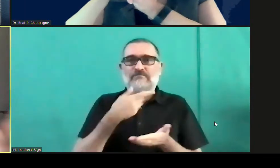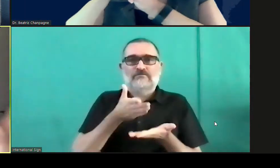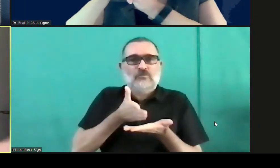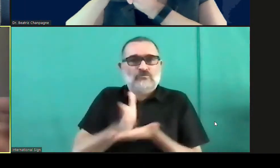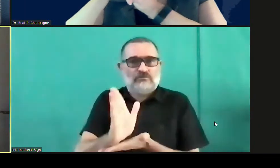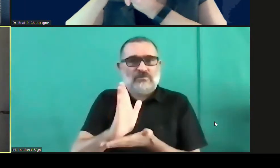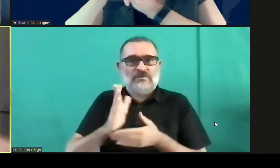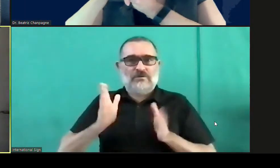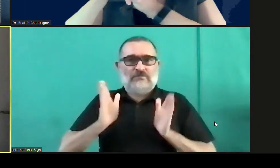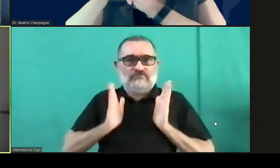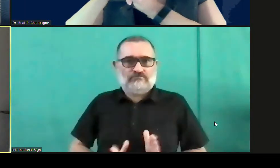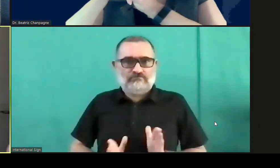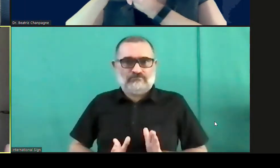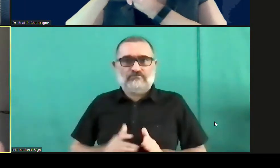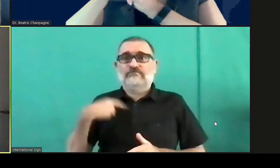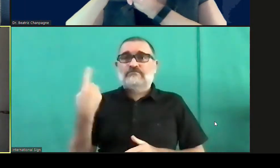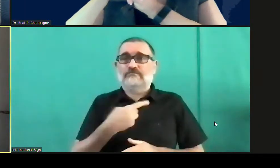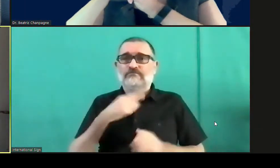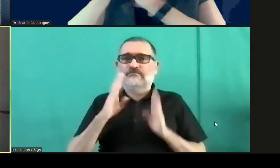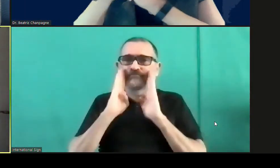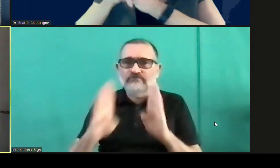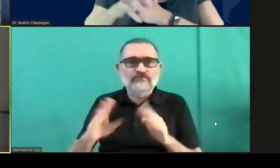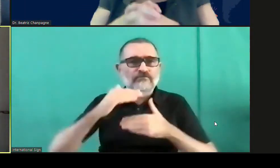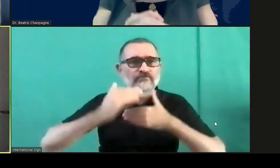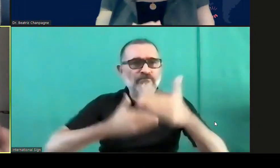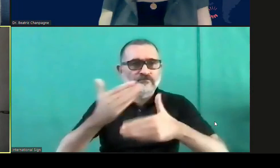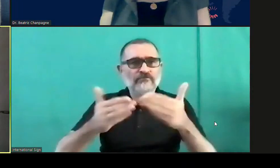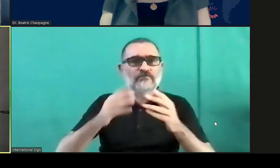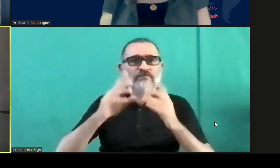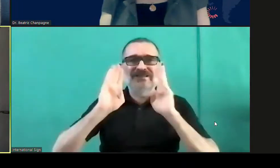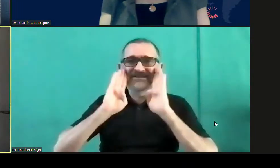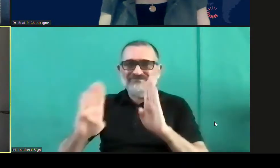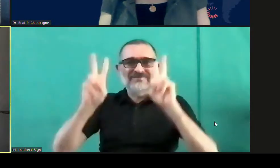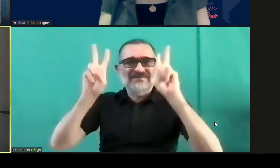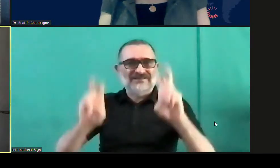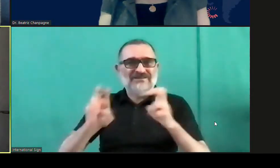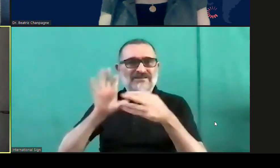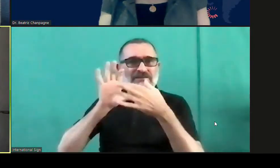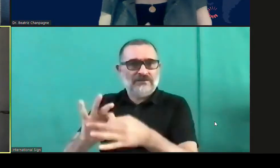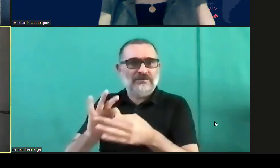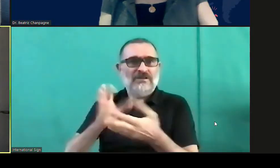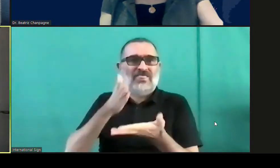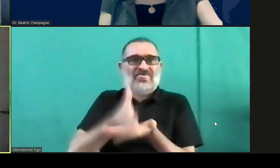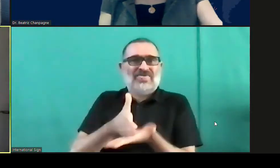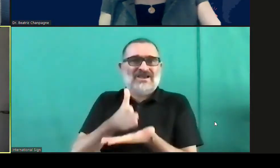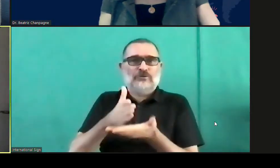non-tax things, trying to how we present the products and everything. So